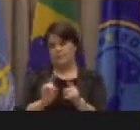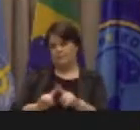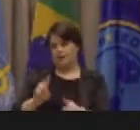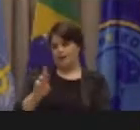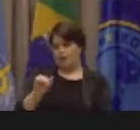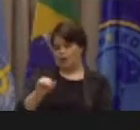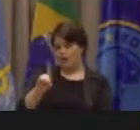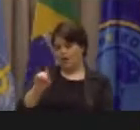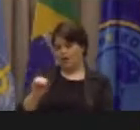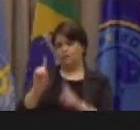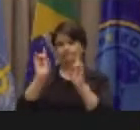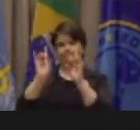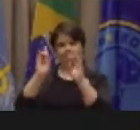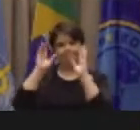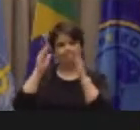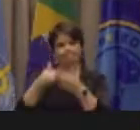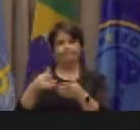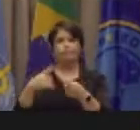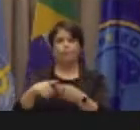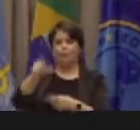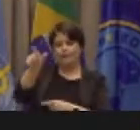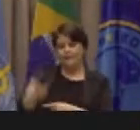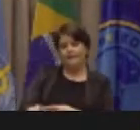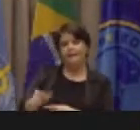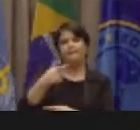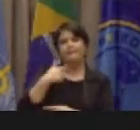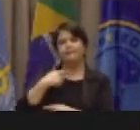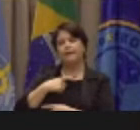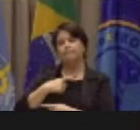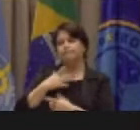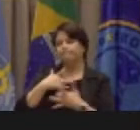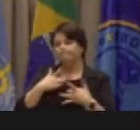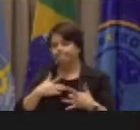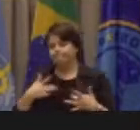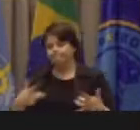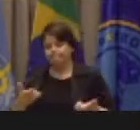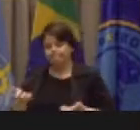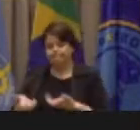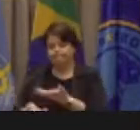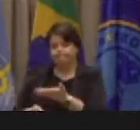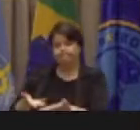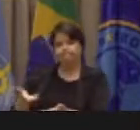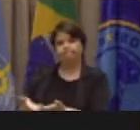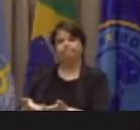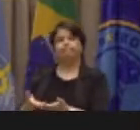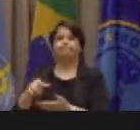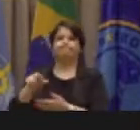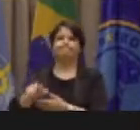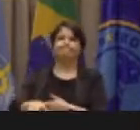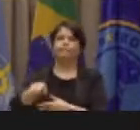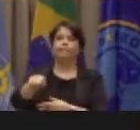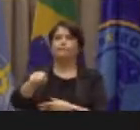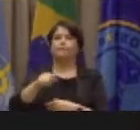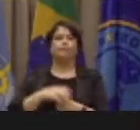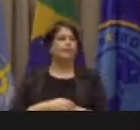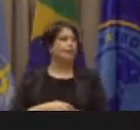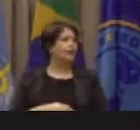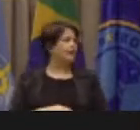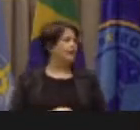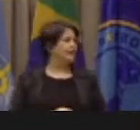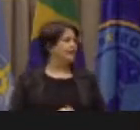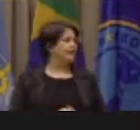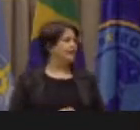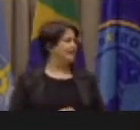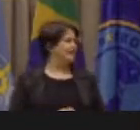Ronaldo in the specific, because how kind he was. I'm going